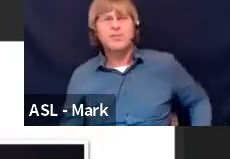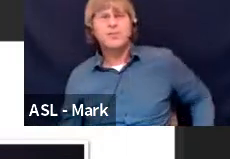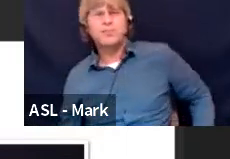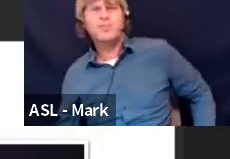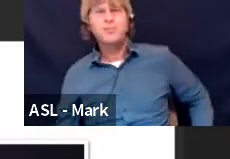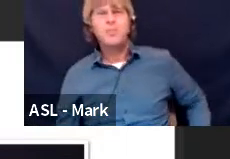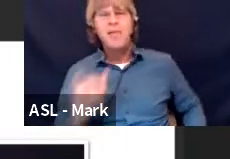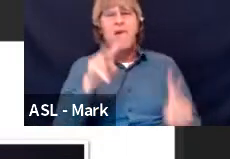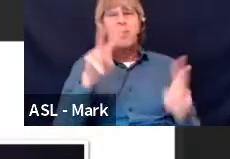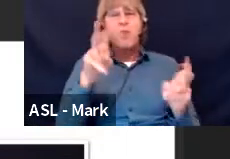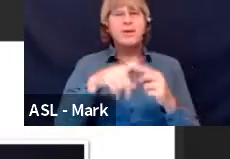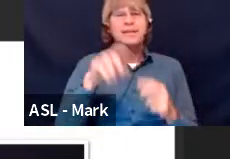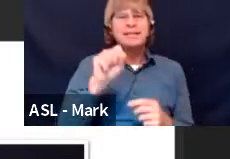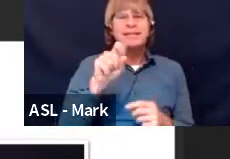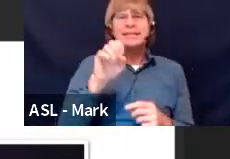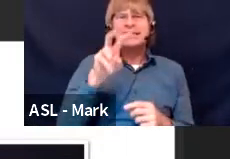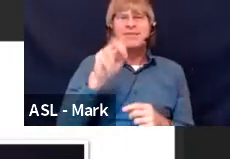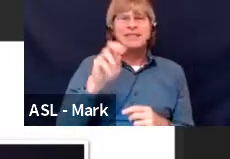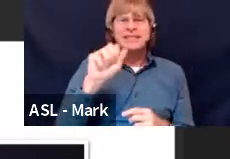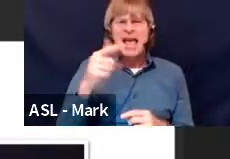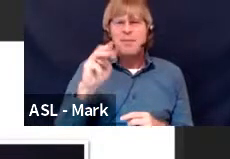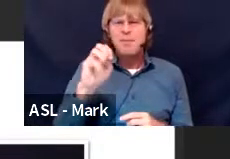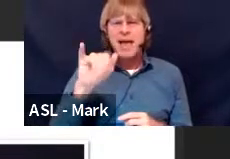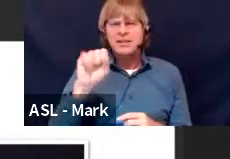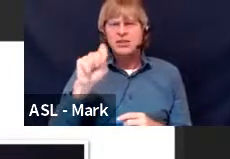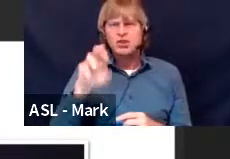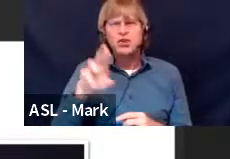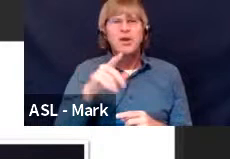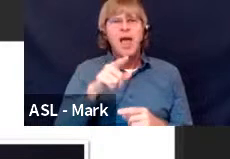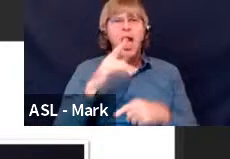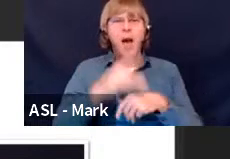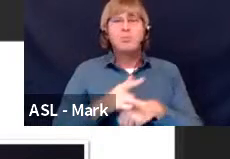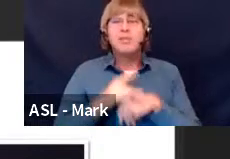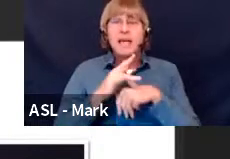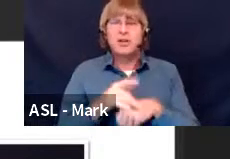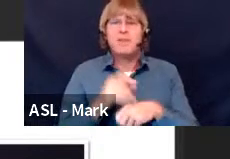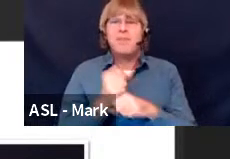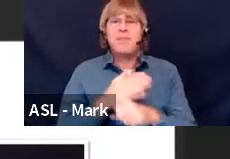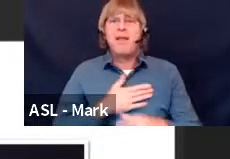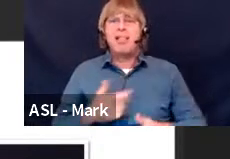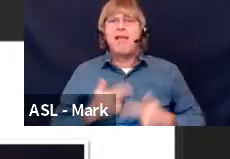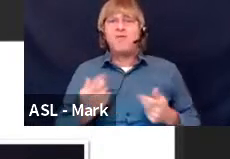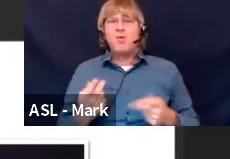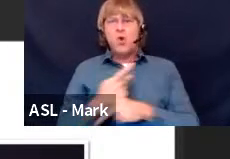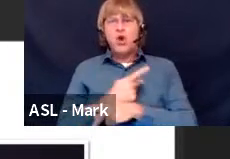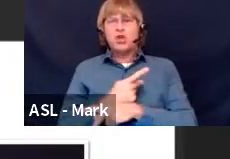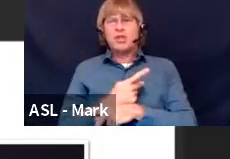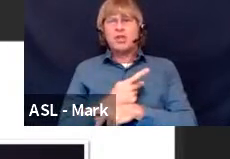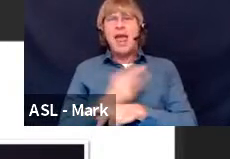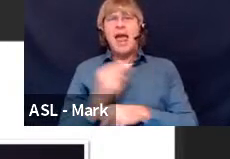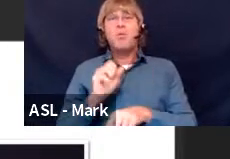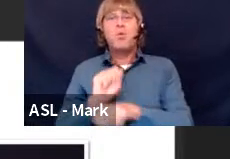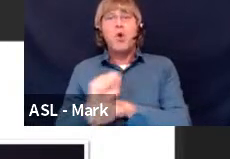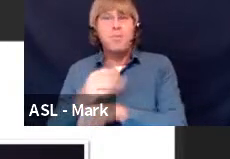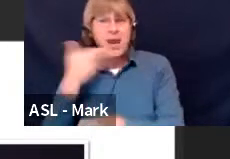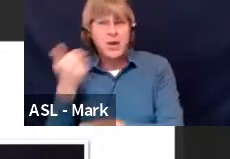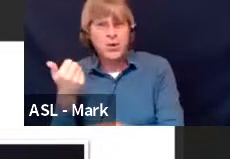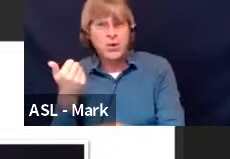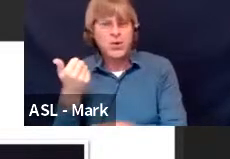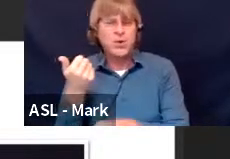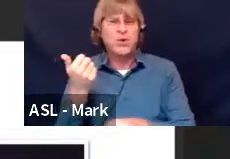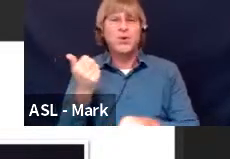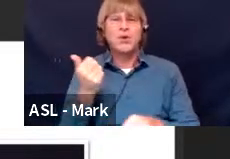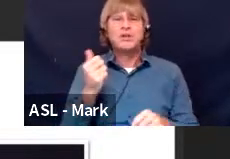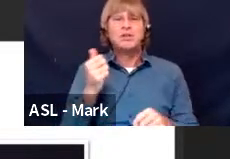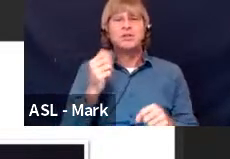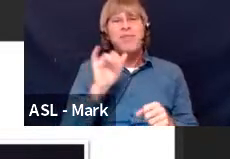quote by Stephen Sagmeister over here: "Obsessions make my life worse and my work better."